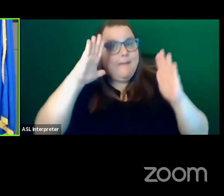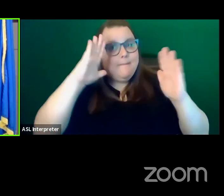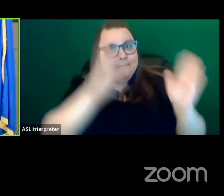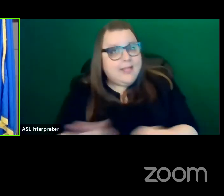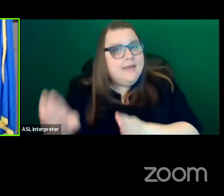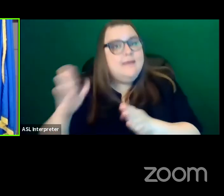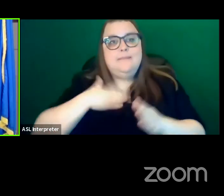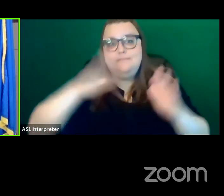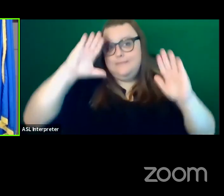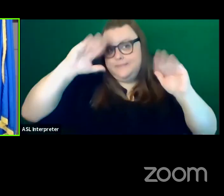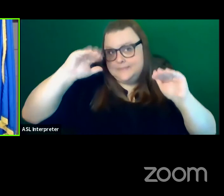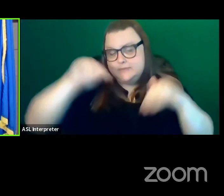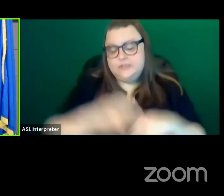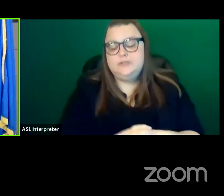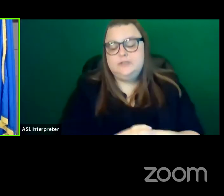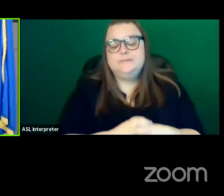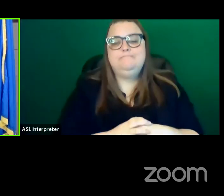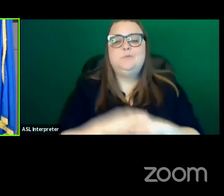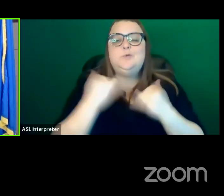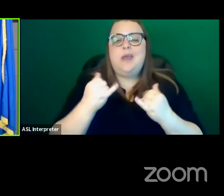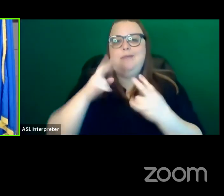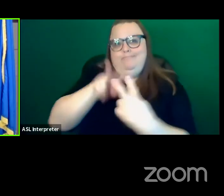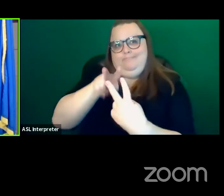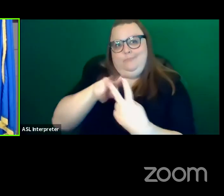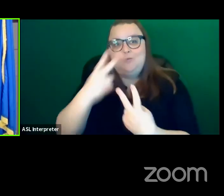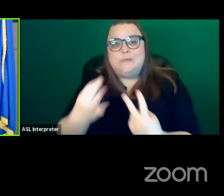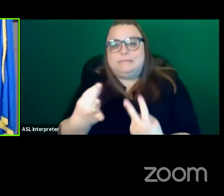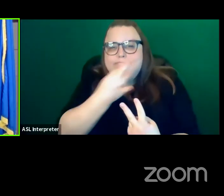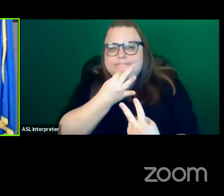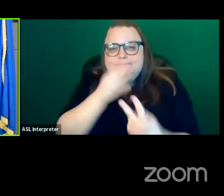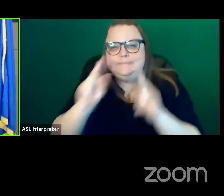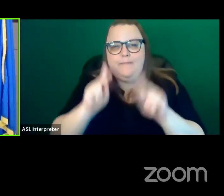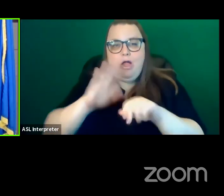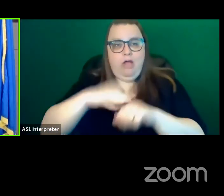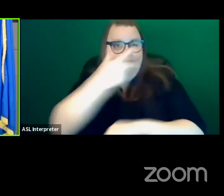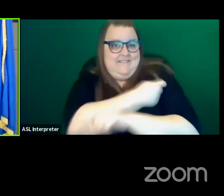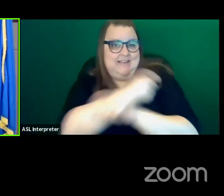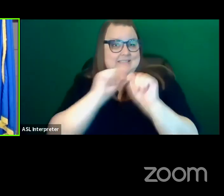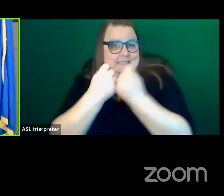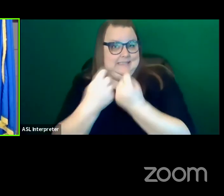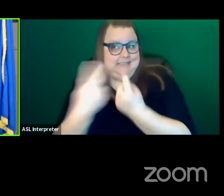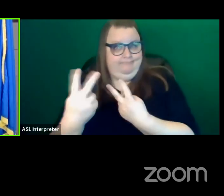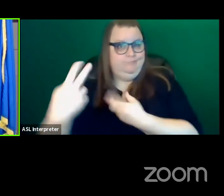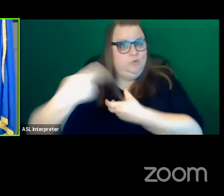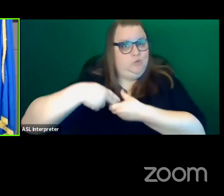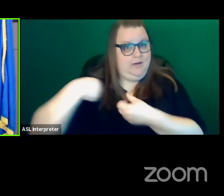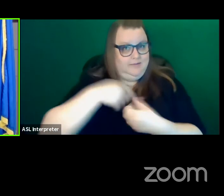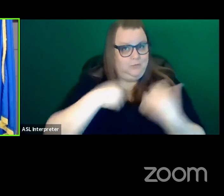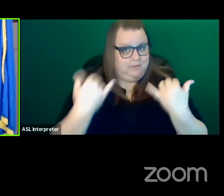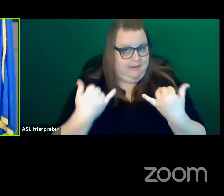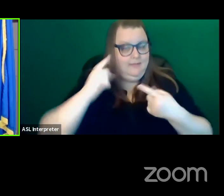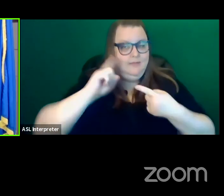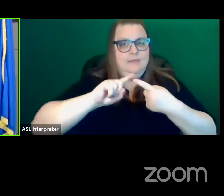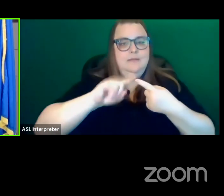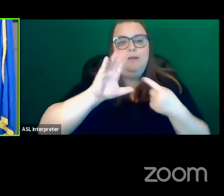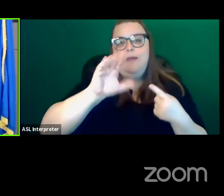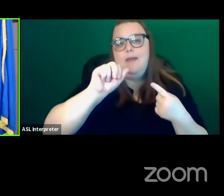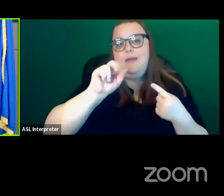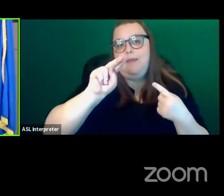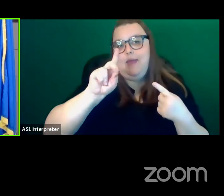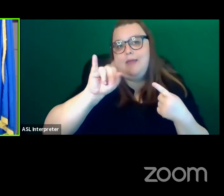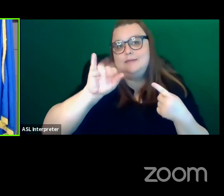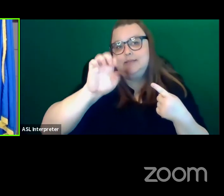Today, I am joined again by two of our experts on the vaccine planning team. Candace McDaniel, Health Bureau Chief,